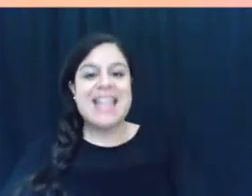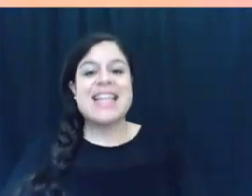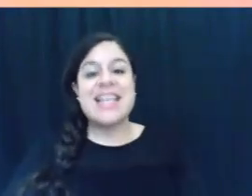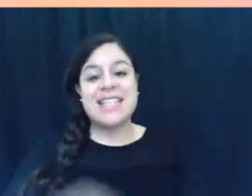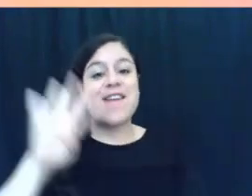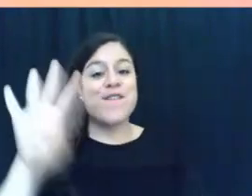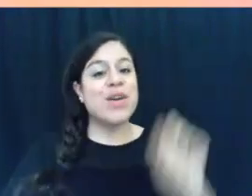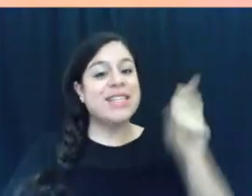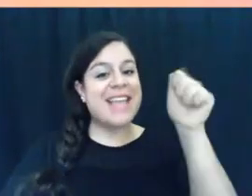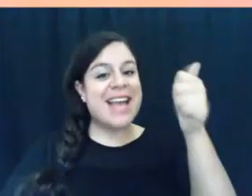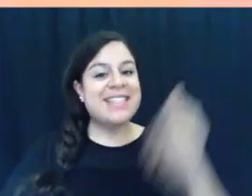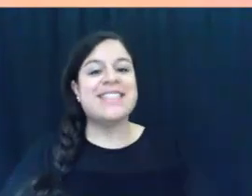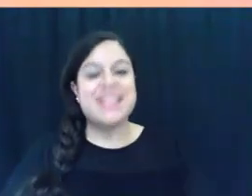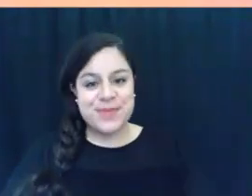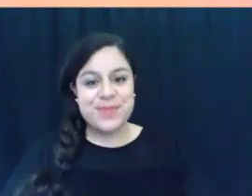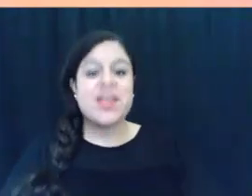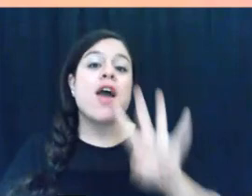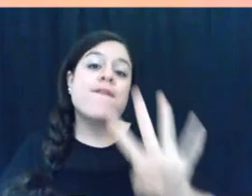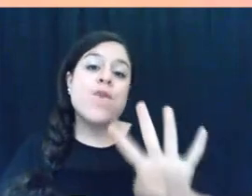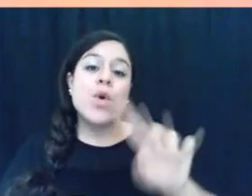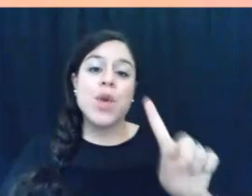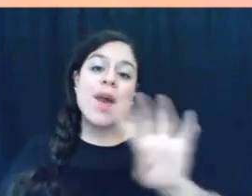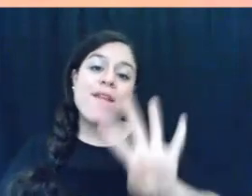That is 410.